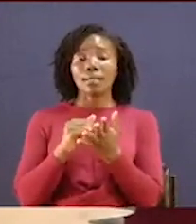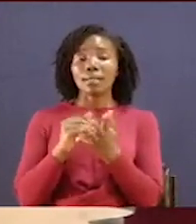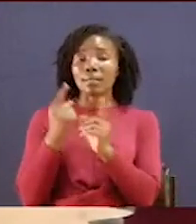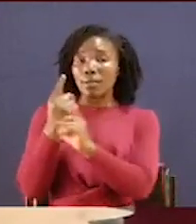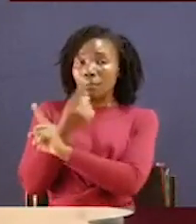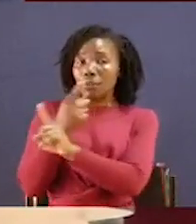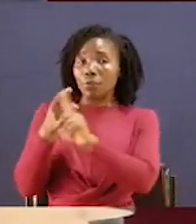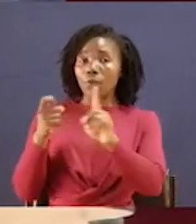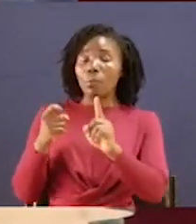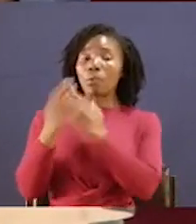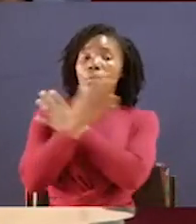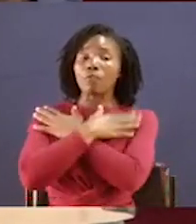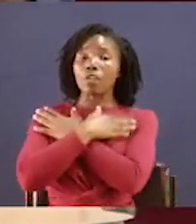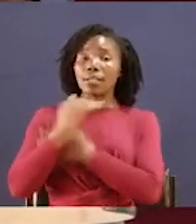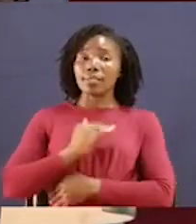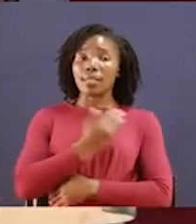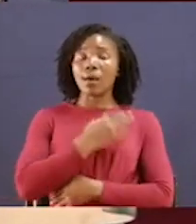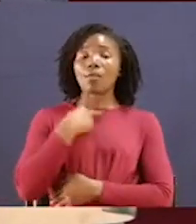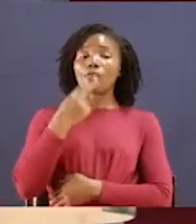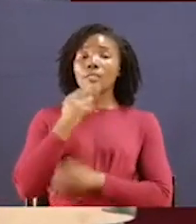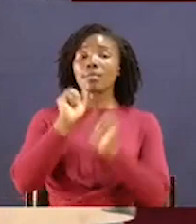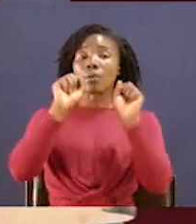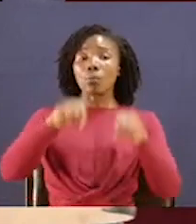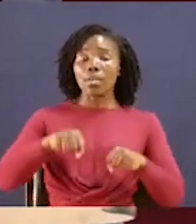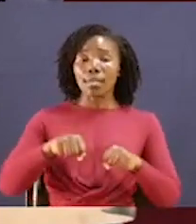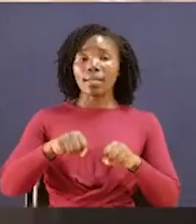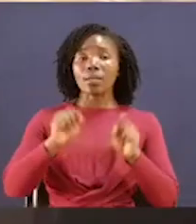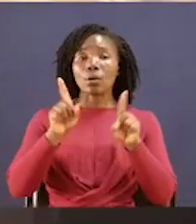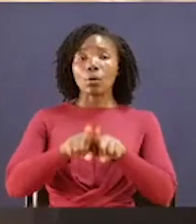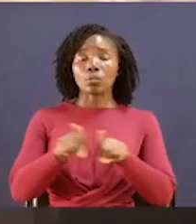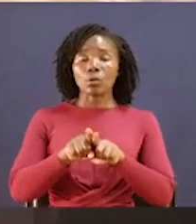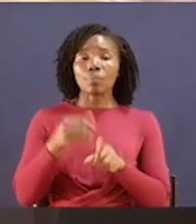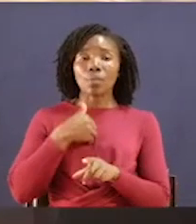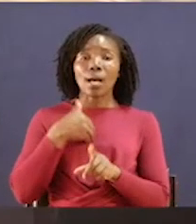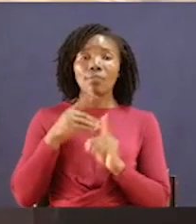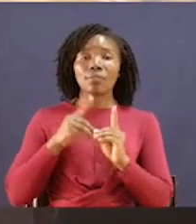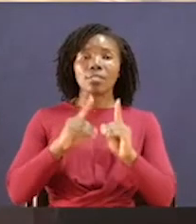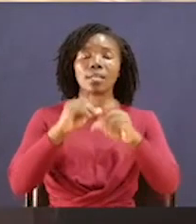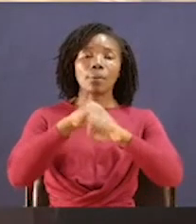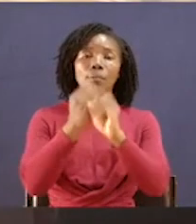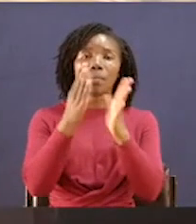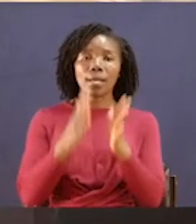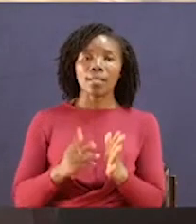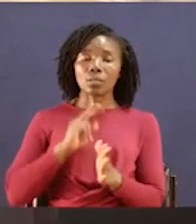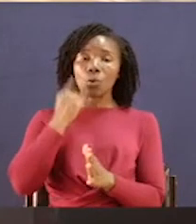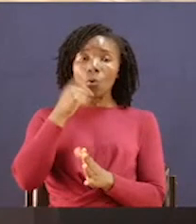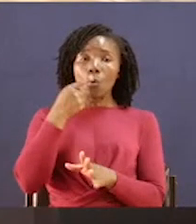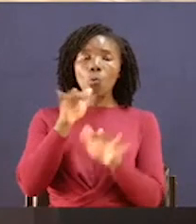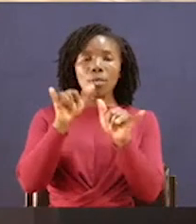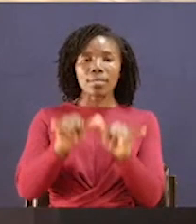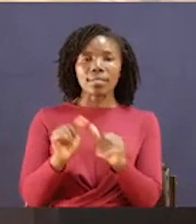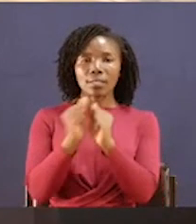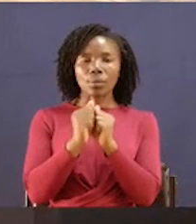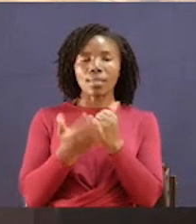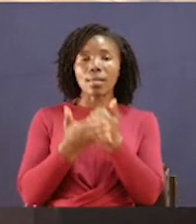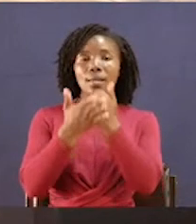friends, then we would have the impact from our friends, disciple makers, you know, who we spend time with and actually help